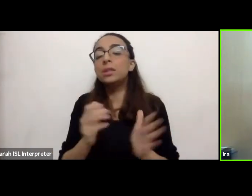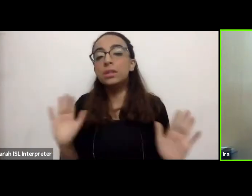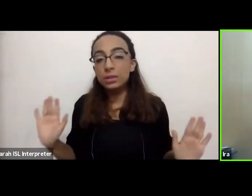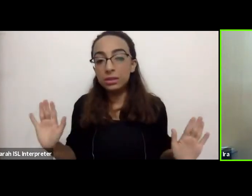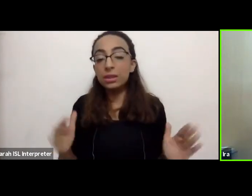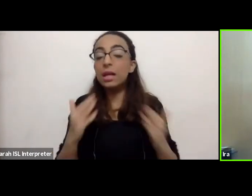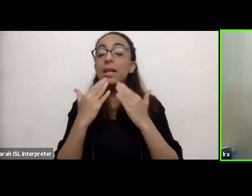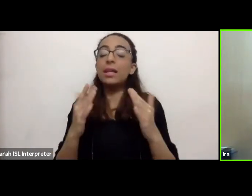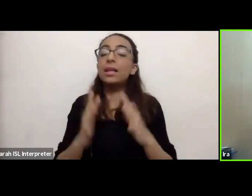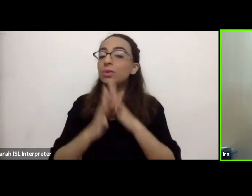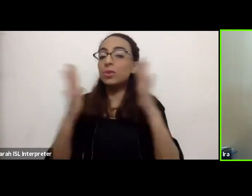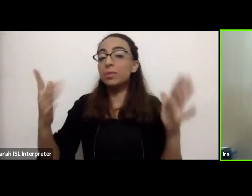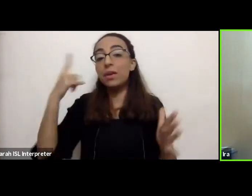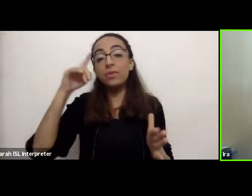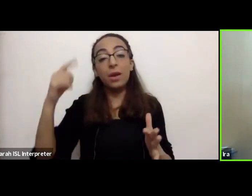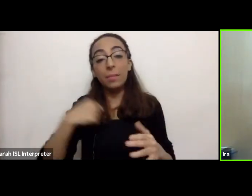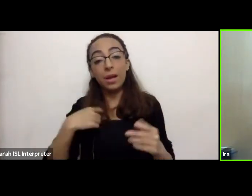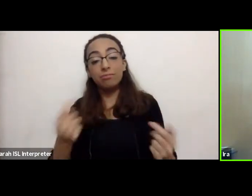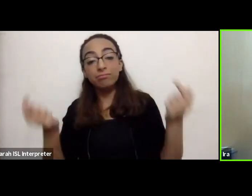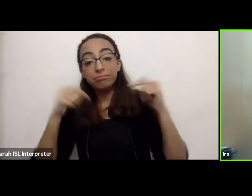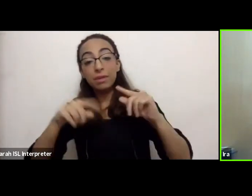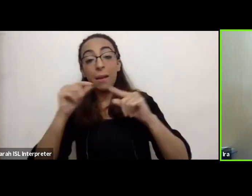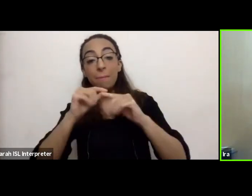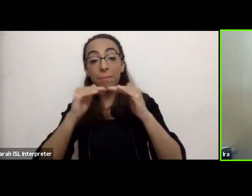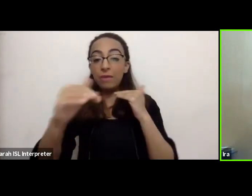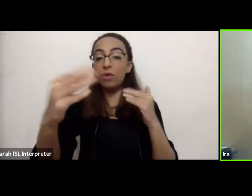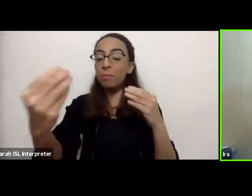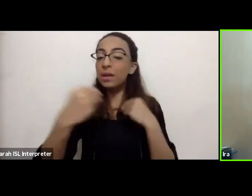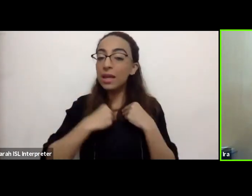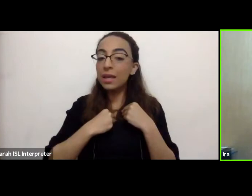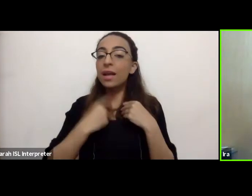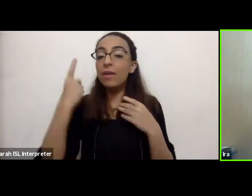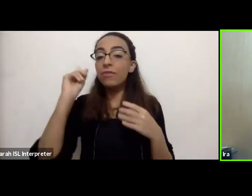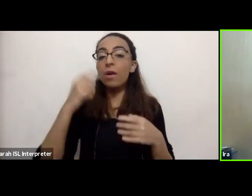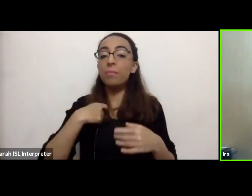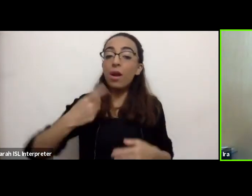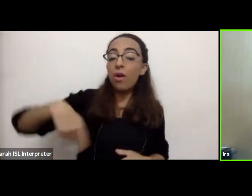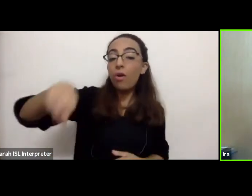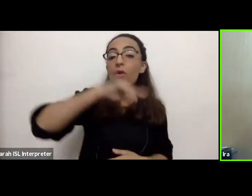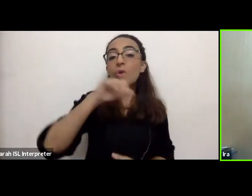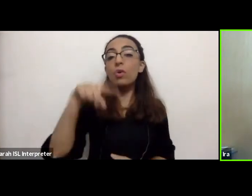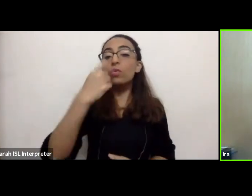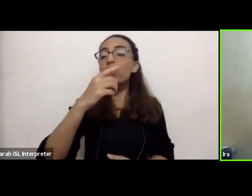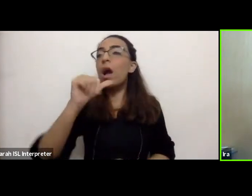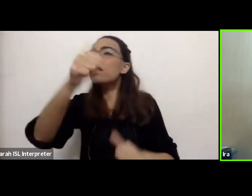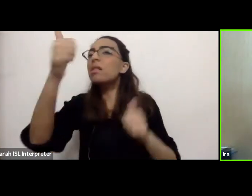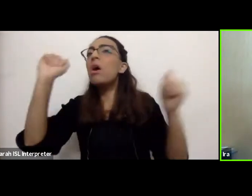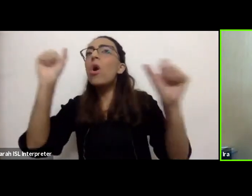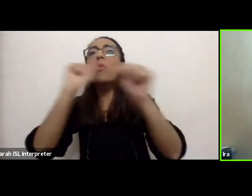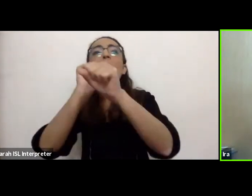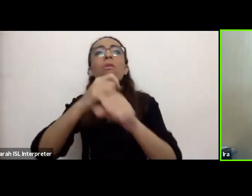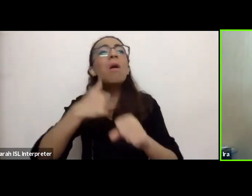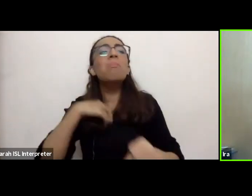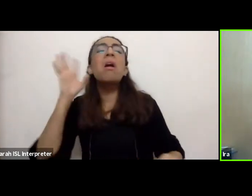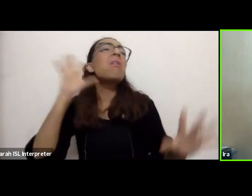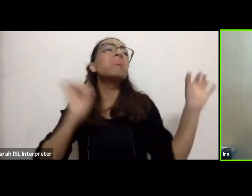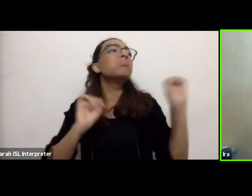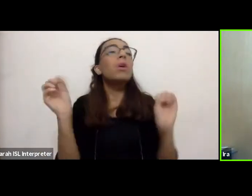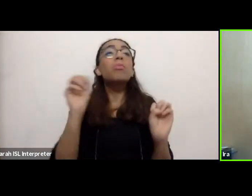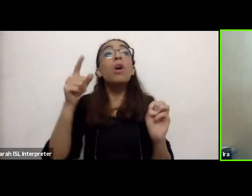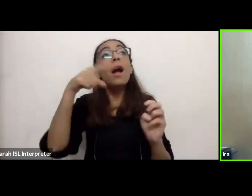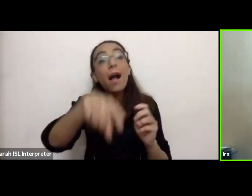thank you so much for having this kind of platform where most of us who don't hear about others who are doing such great